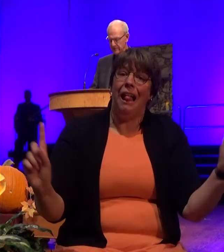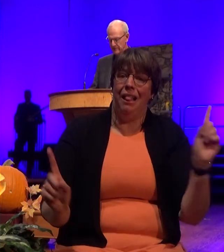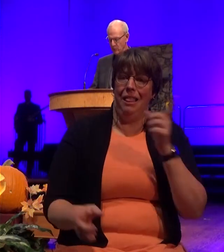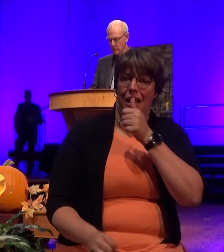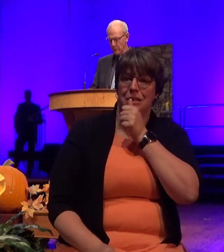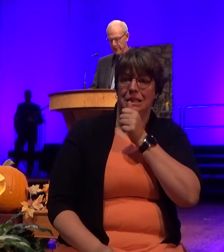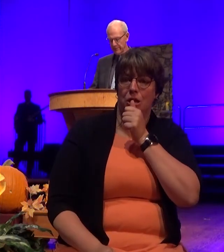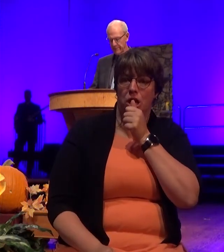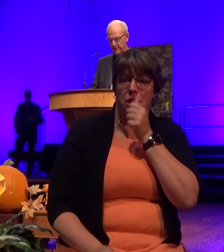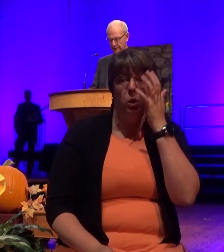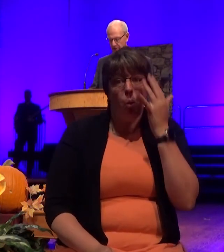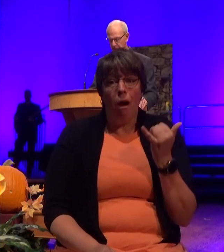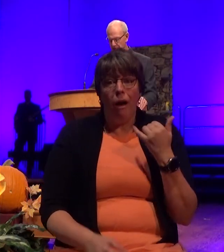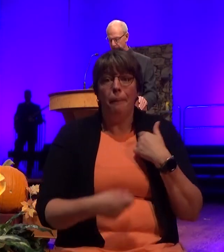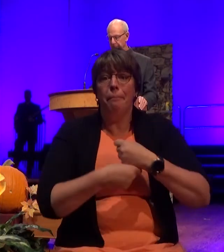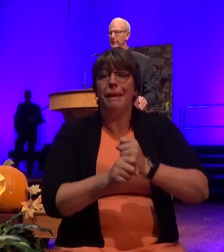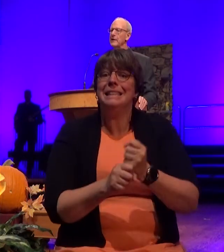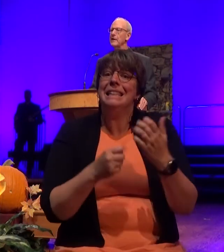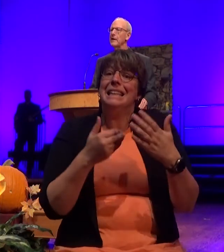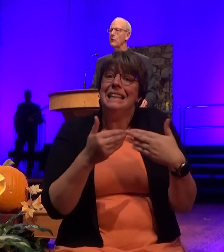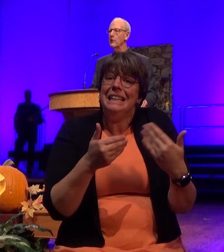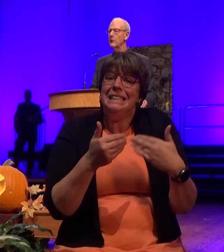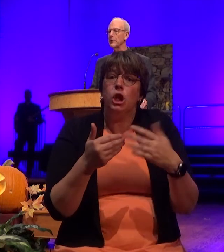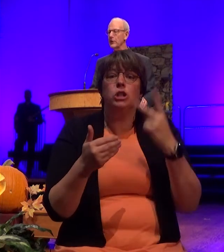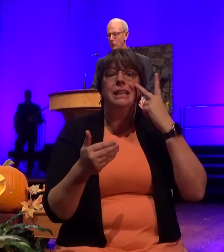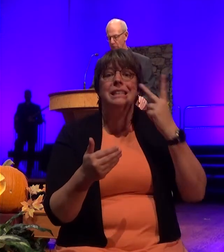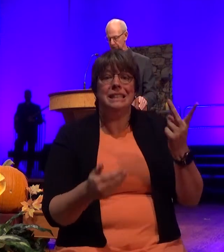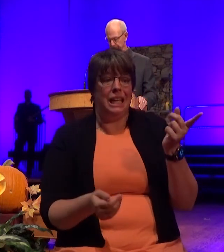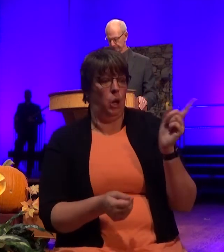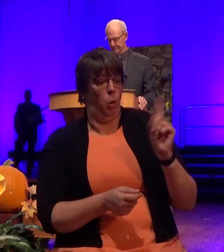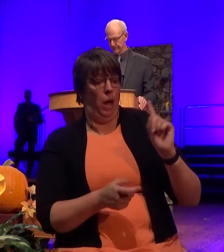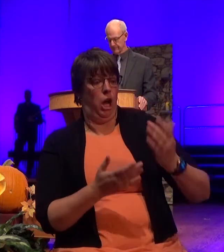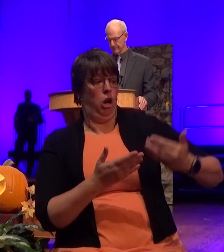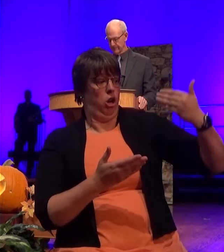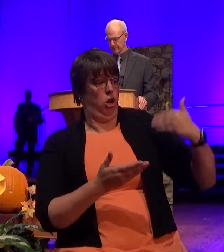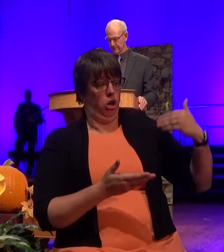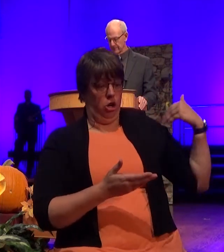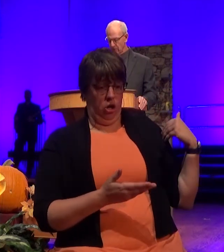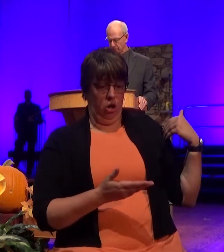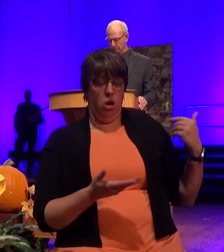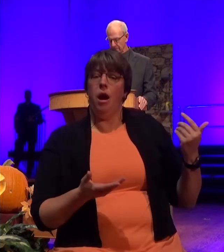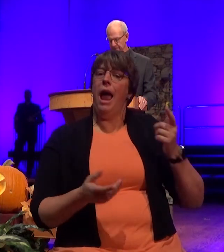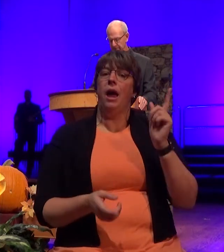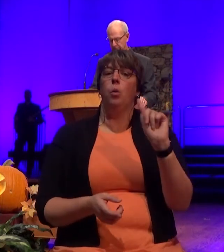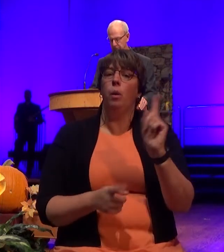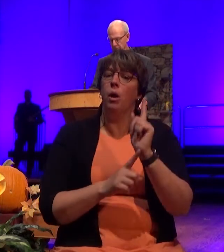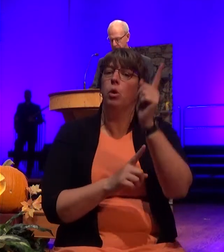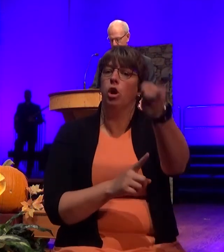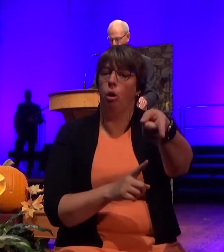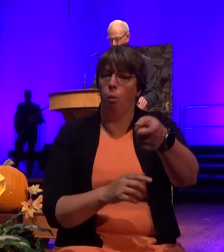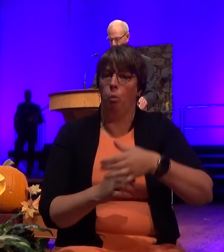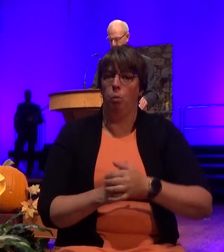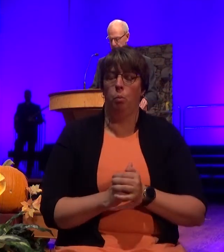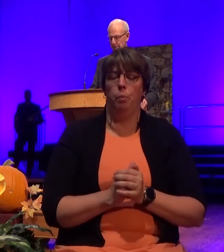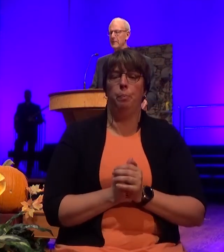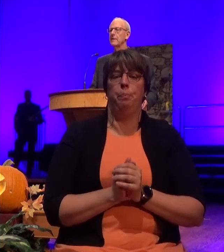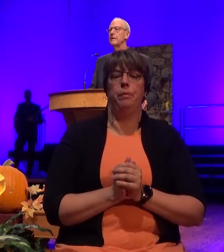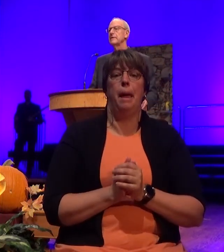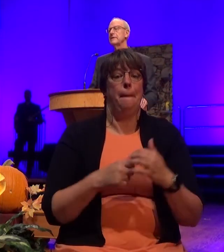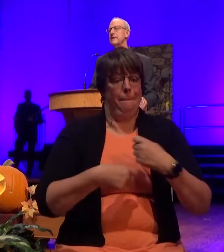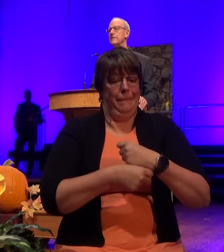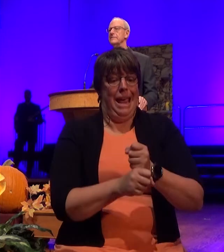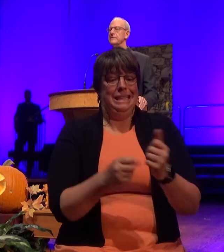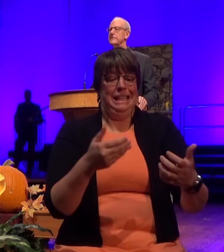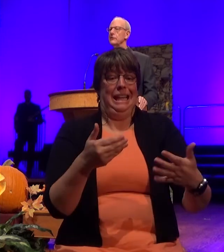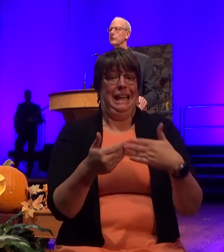see where we have been in our lives and where we are going. It also makes it easier for other people to tell